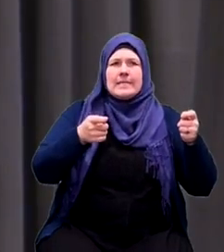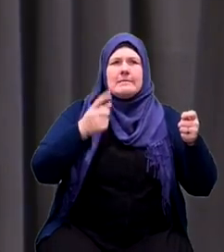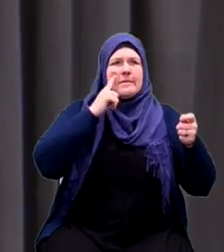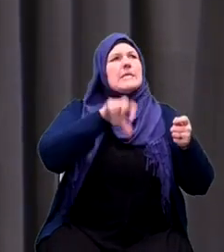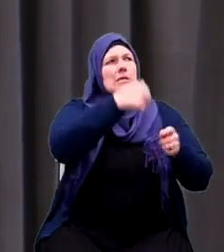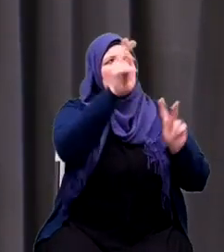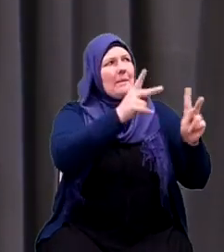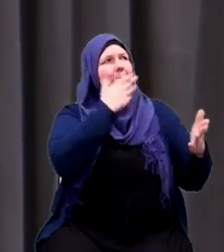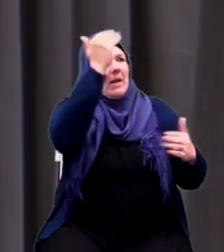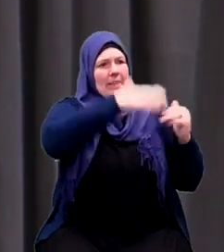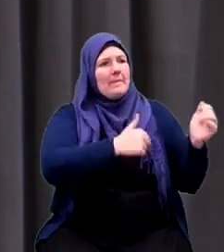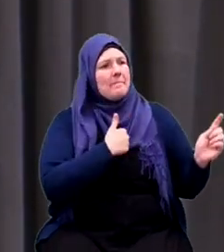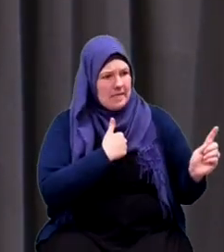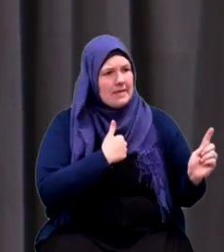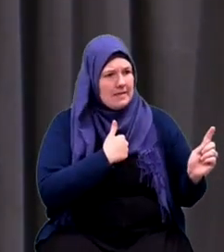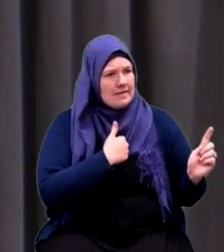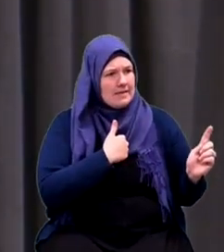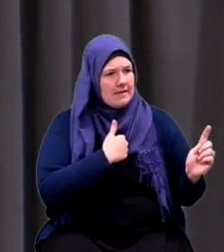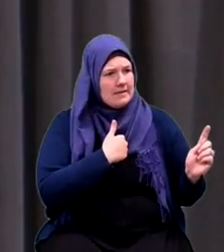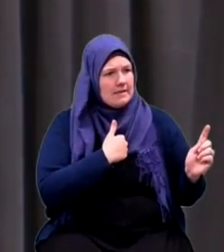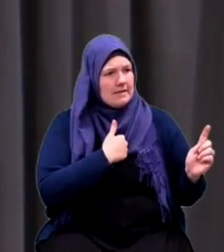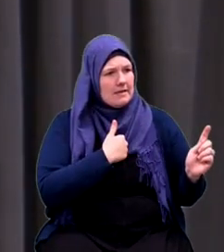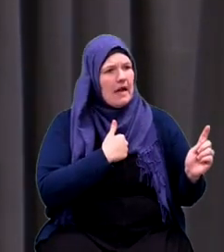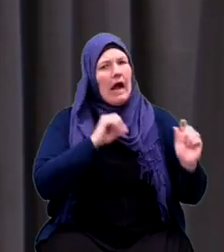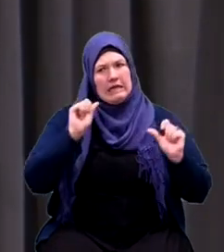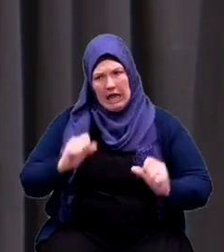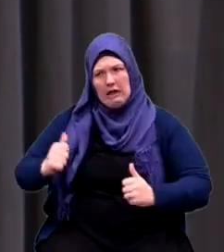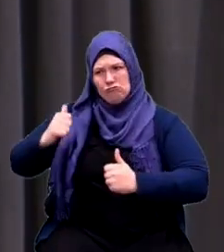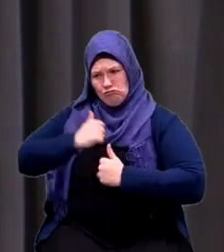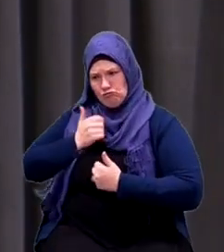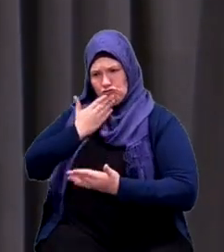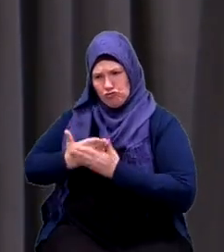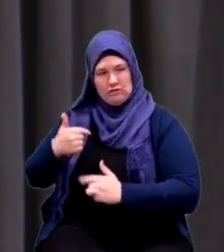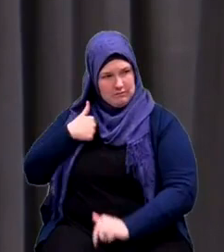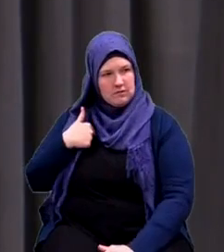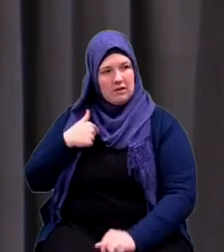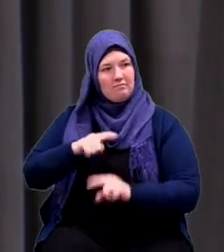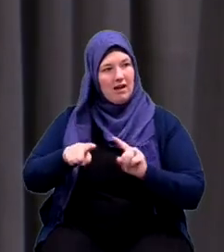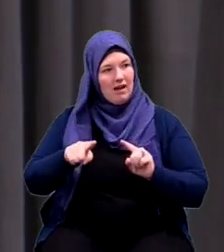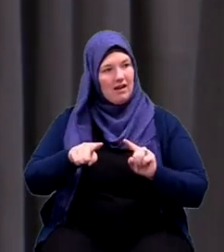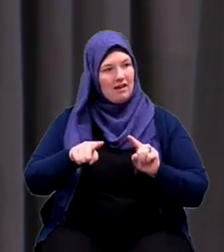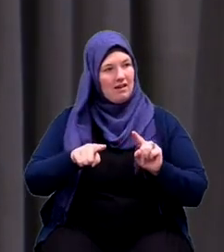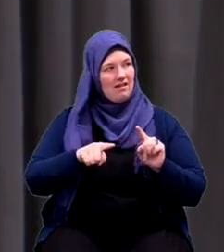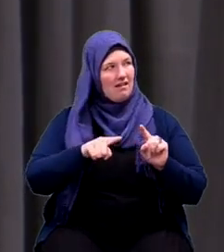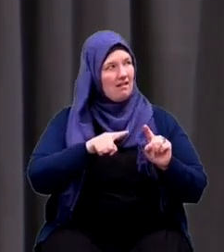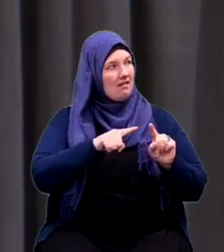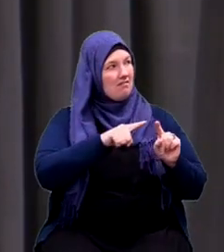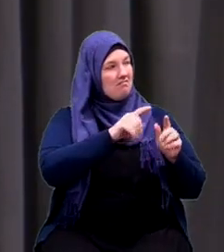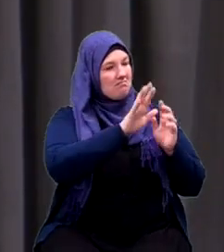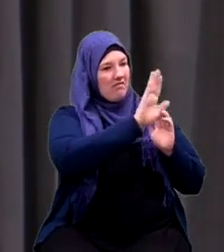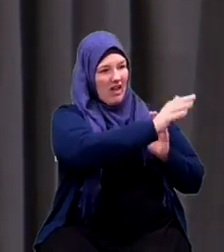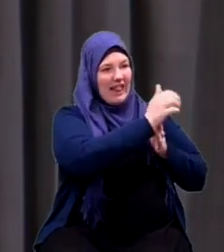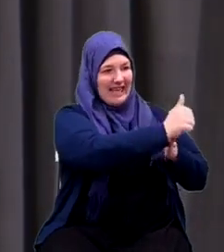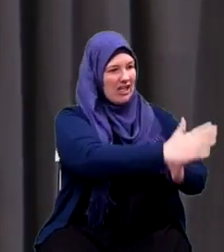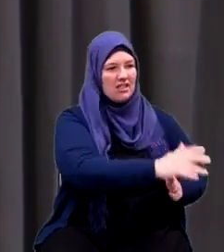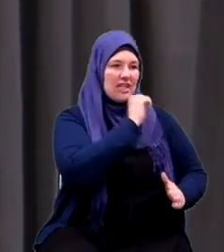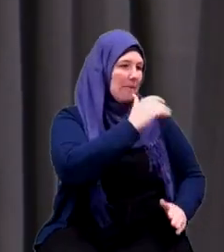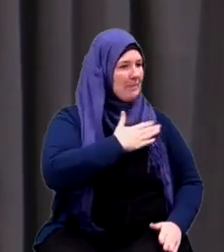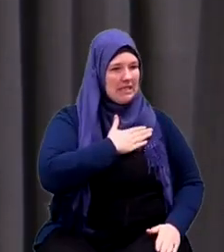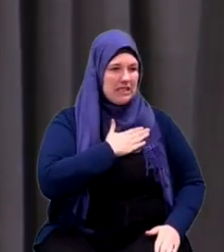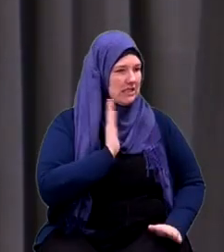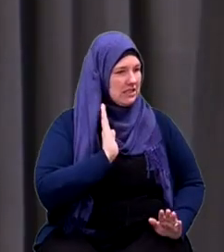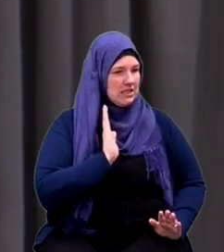Other people, not in our nations, not in the Muslim nations, other people leave by the virtue of